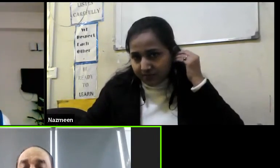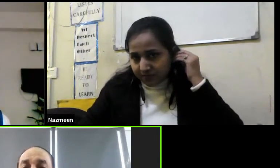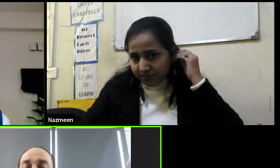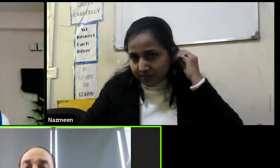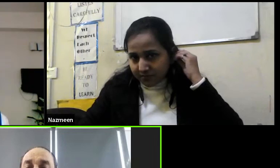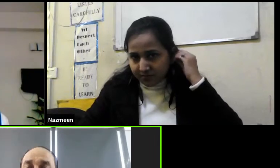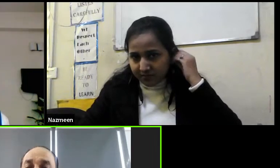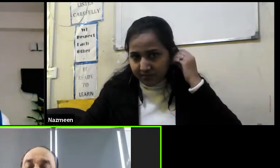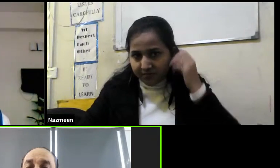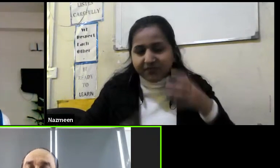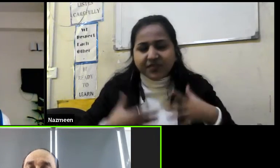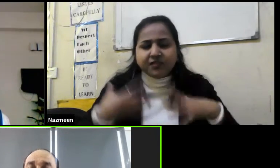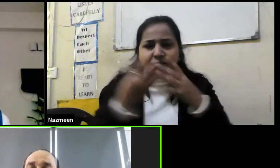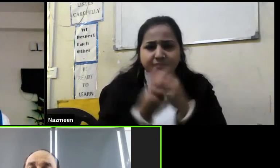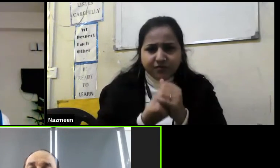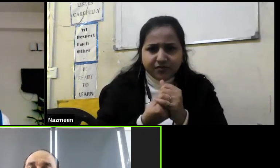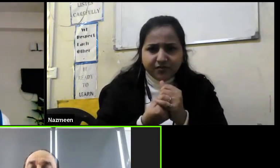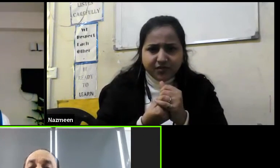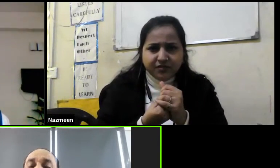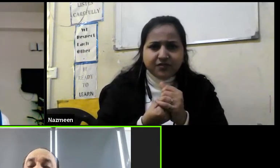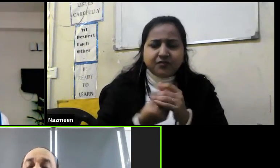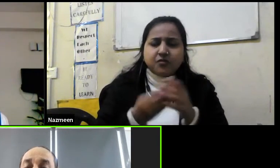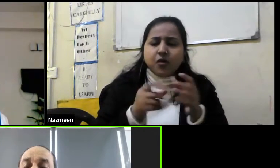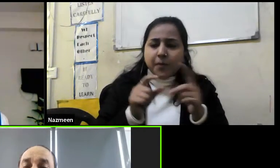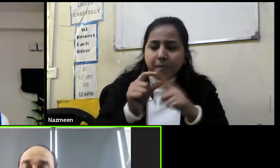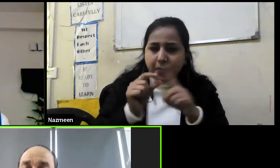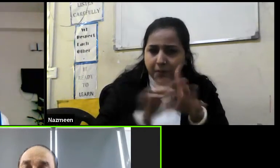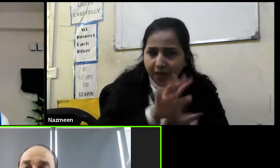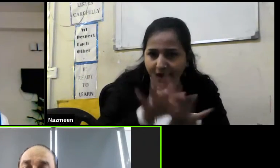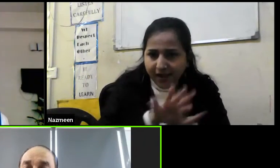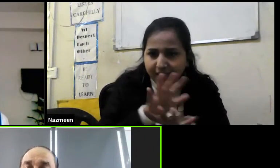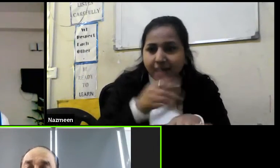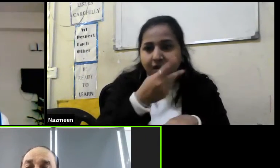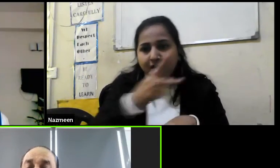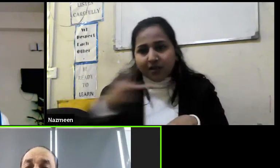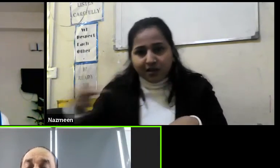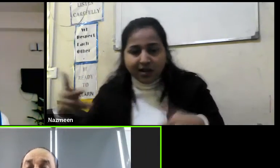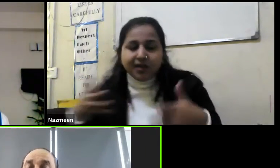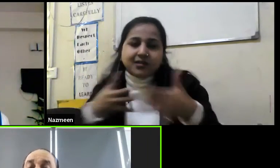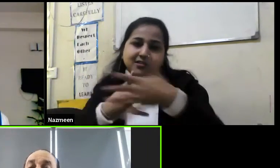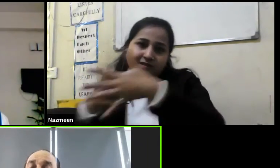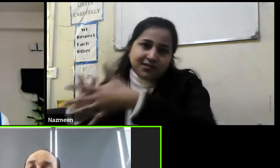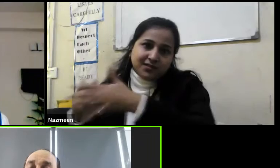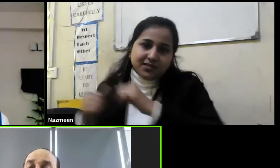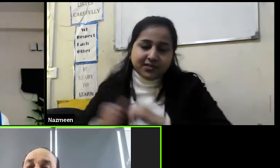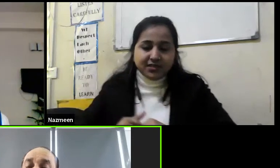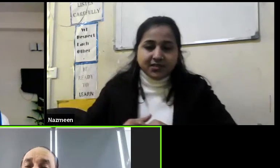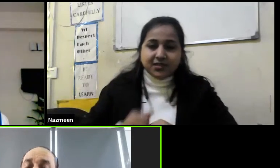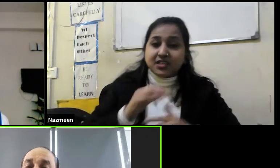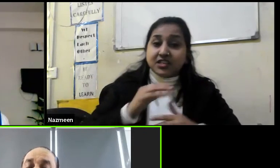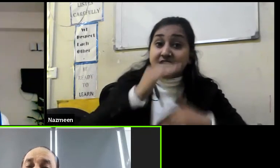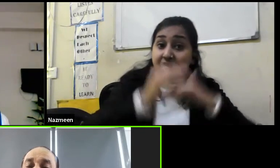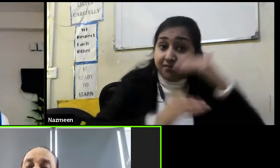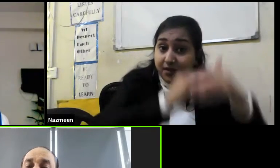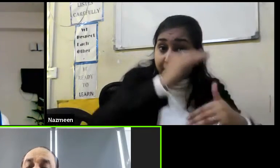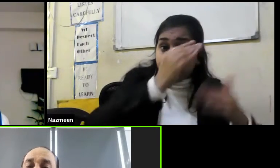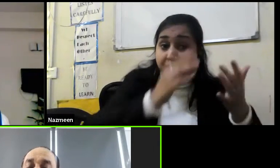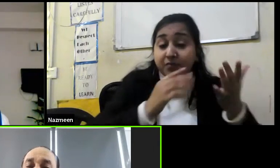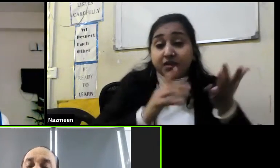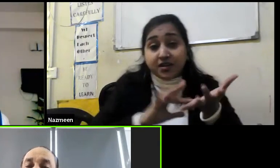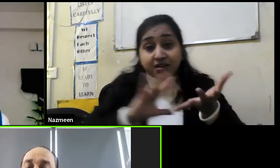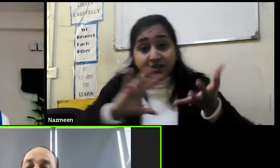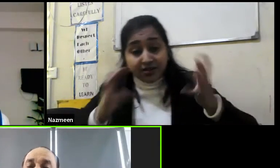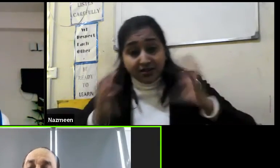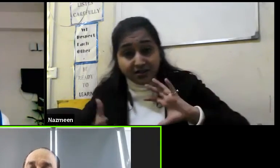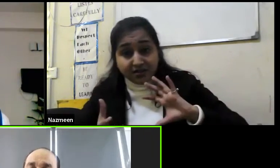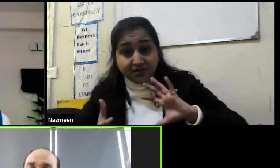We have been organizing a lot of grand challenges to develop technologies which will